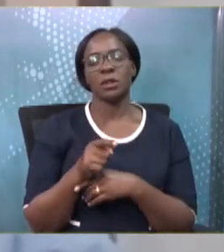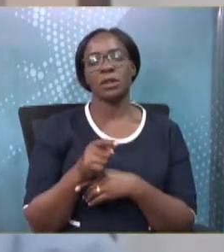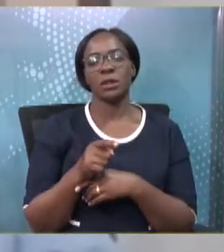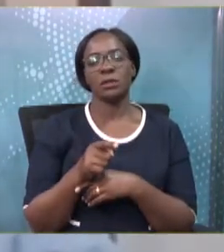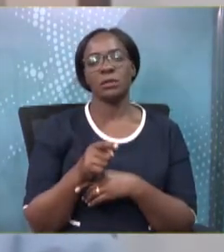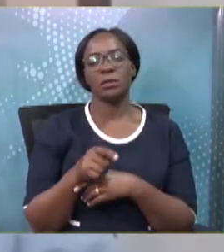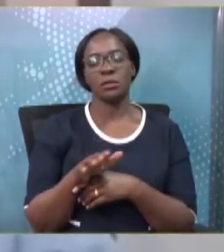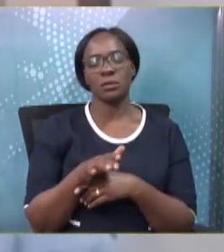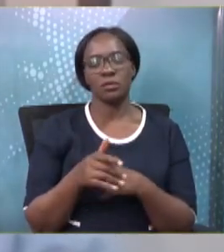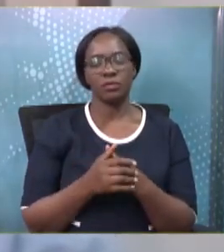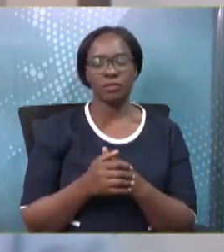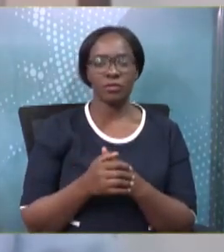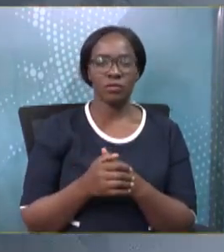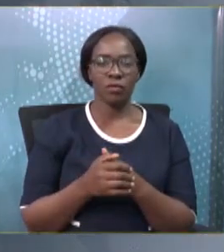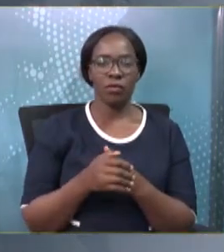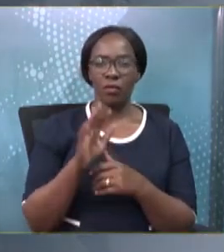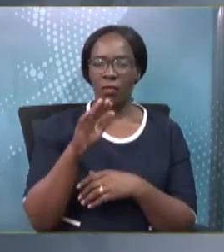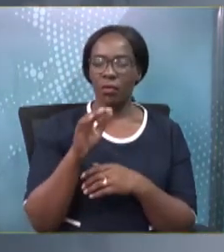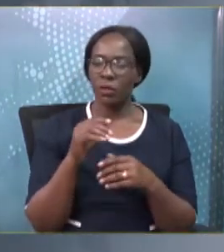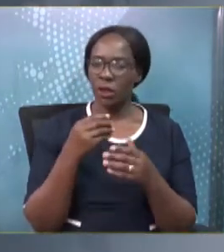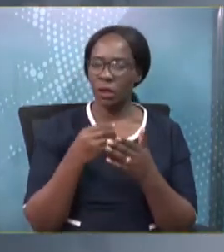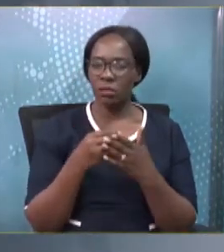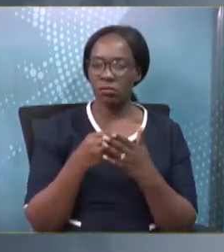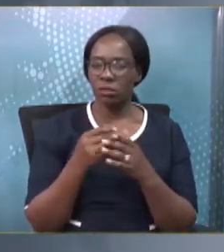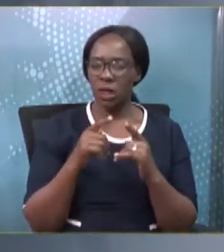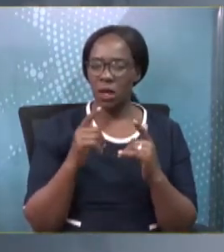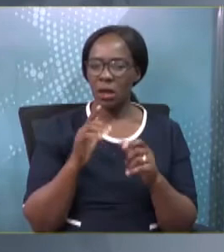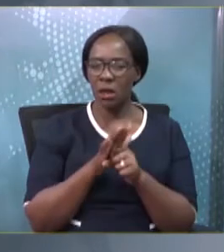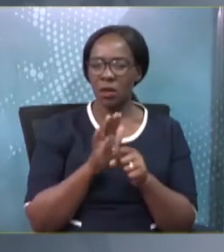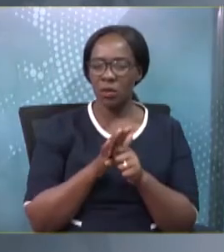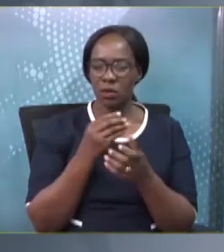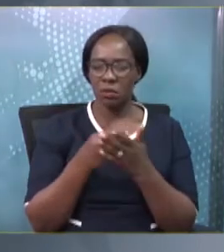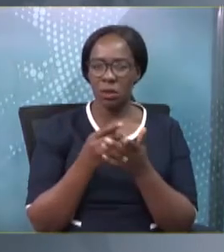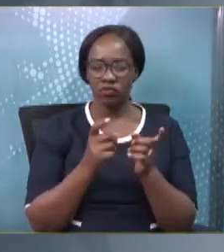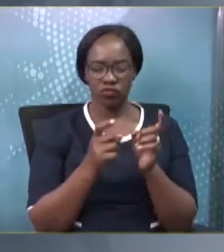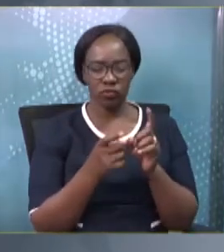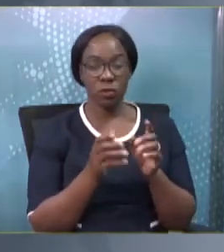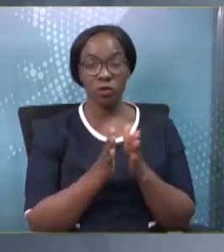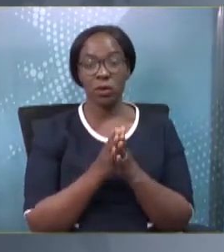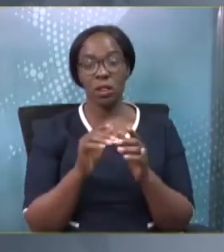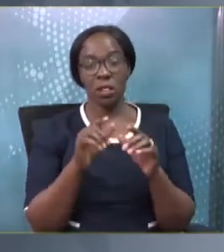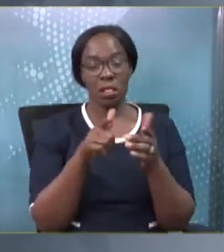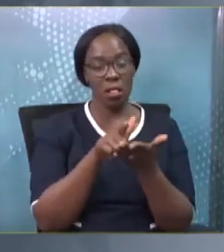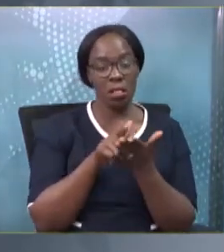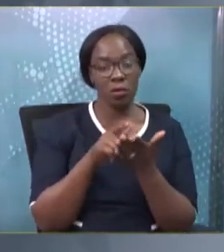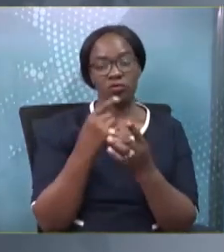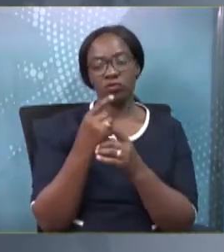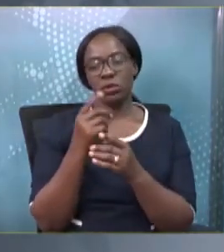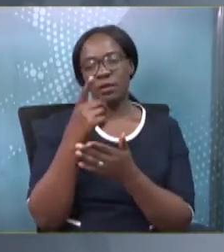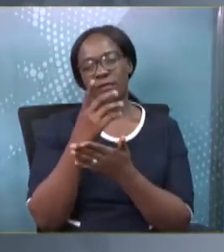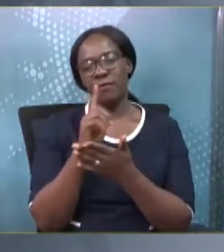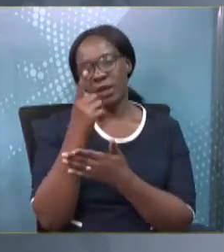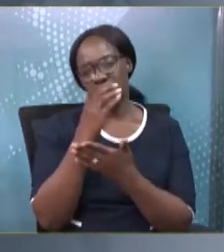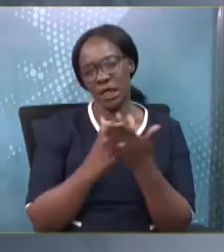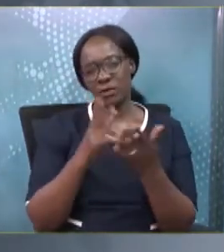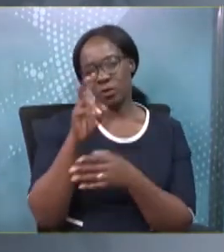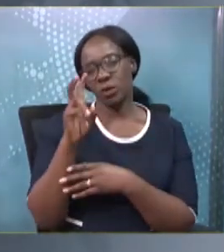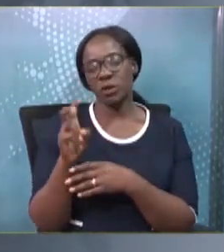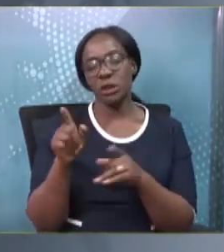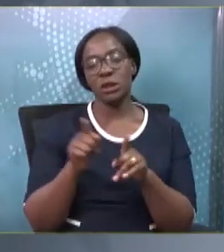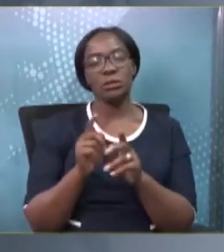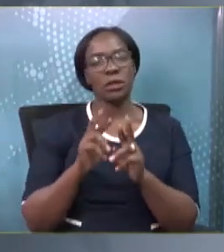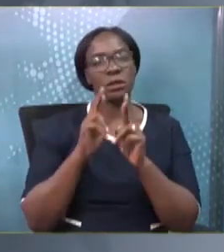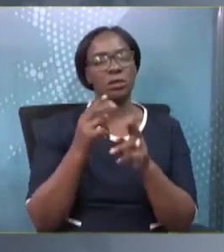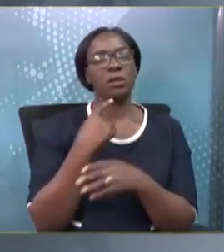that we're going through. Mm-hmm. Now, with the large amounts of restructuring and reclassification of loans witnessed in the first half of 2020, the